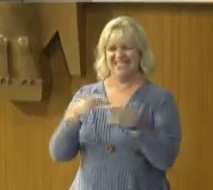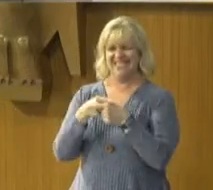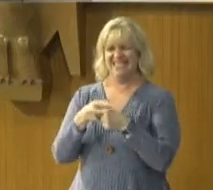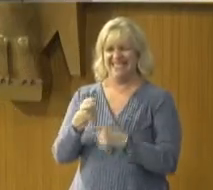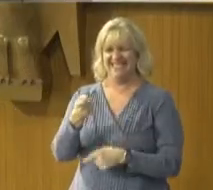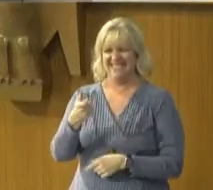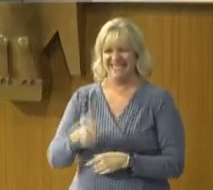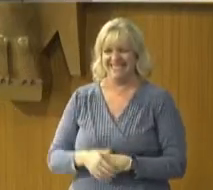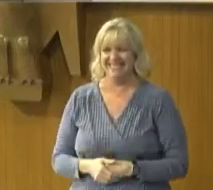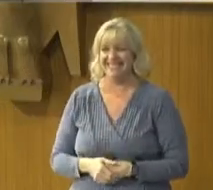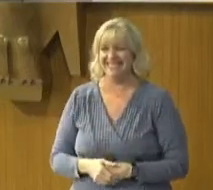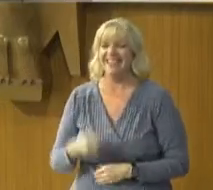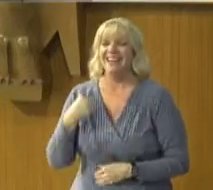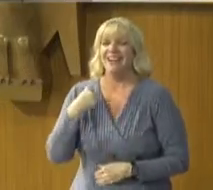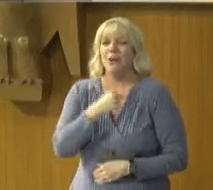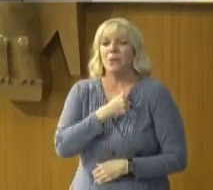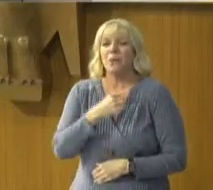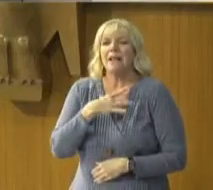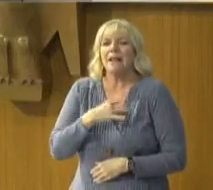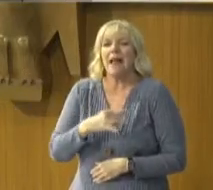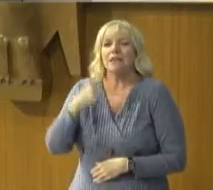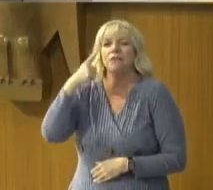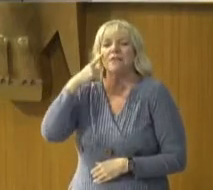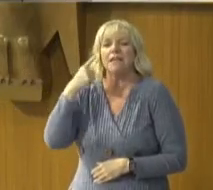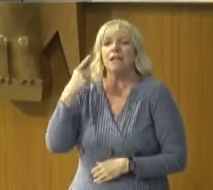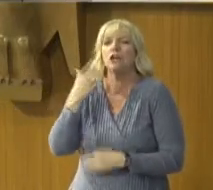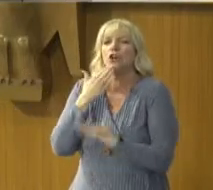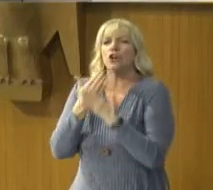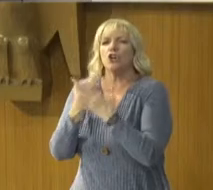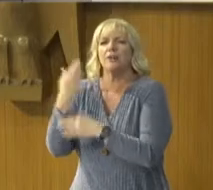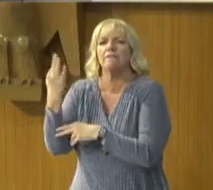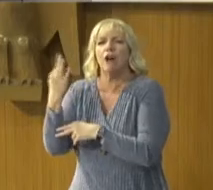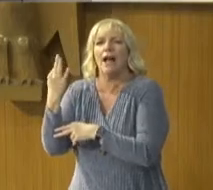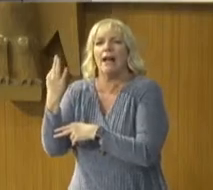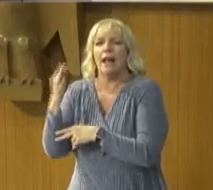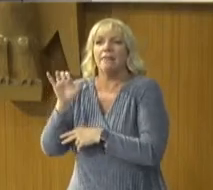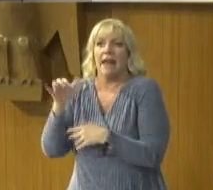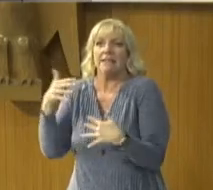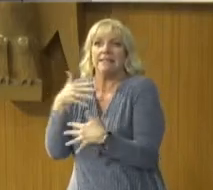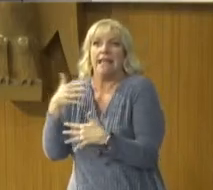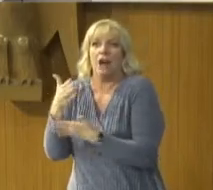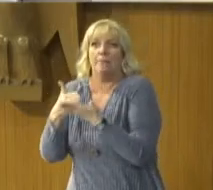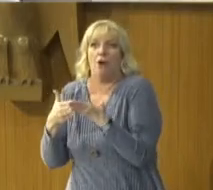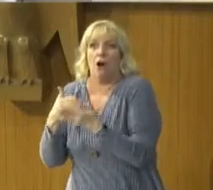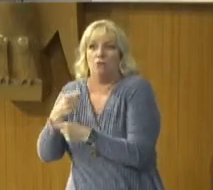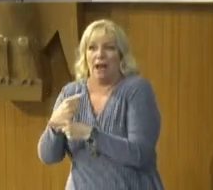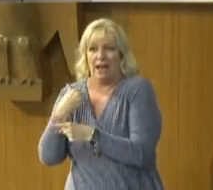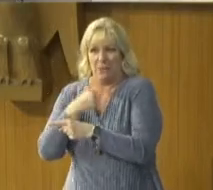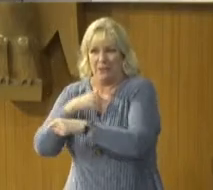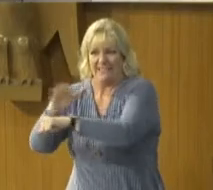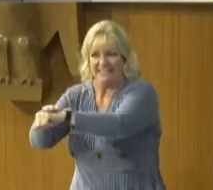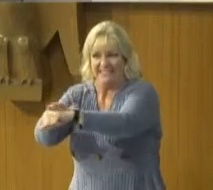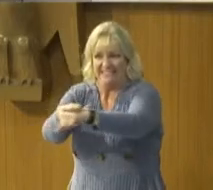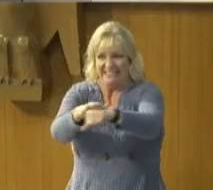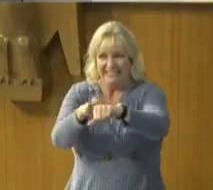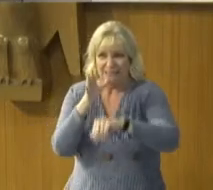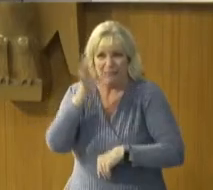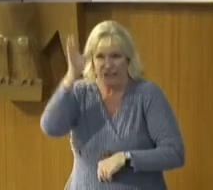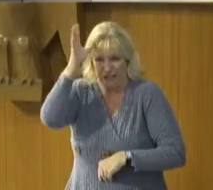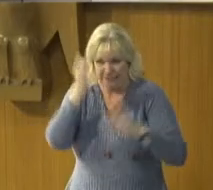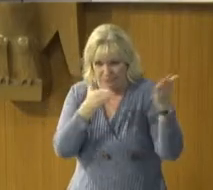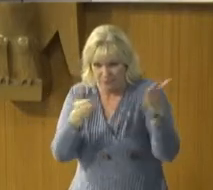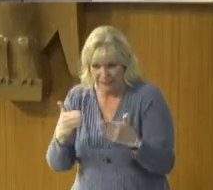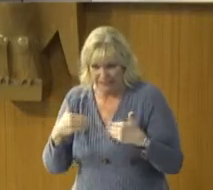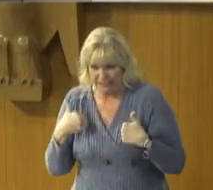We like to think that Good Friday, that was the scary part of the story, the one that we gently caution parents about when bringing their